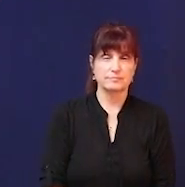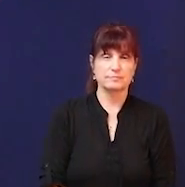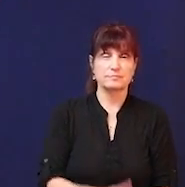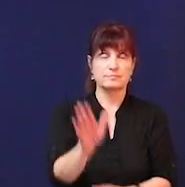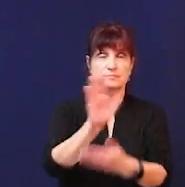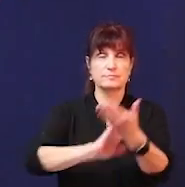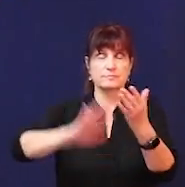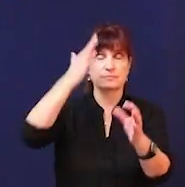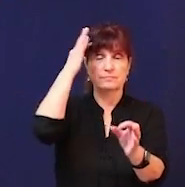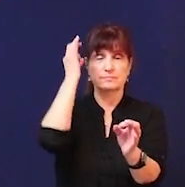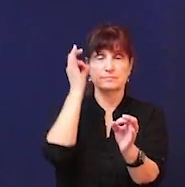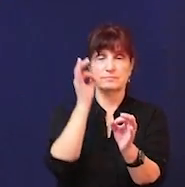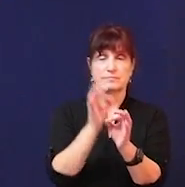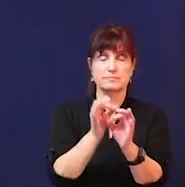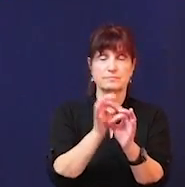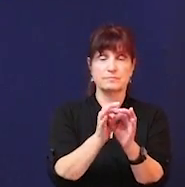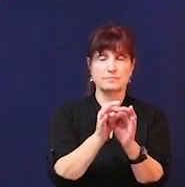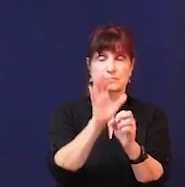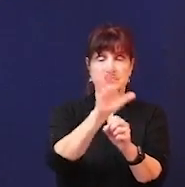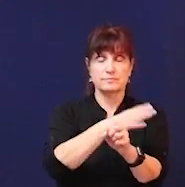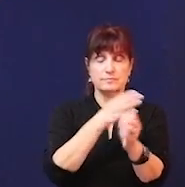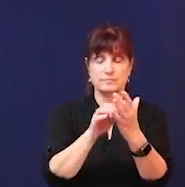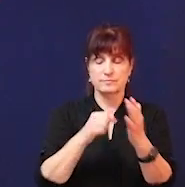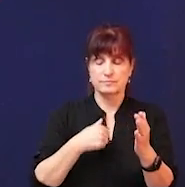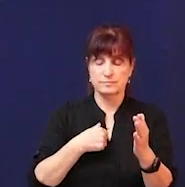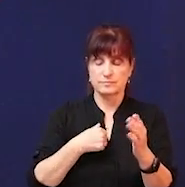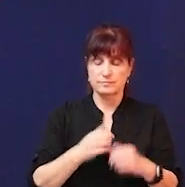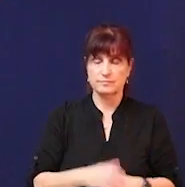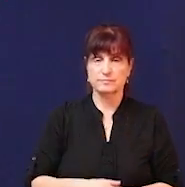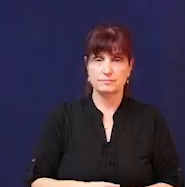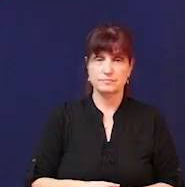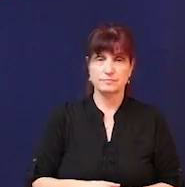The mystery of faith.